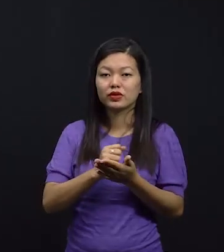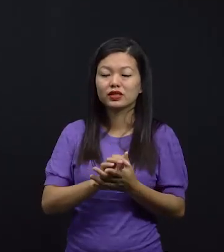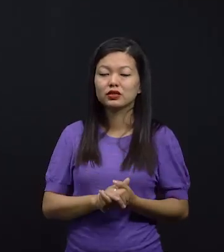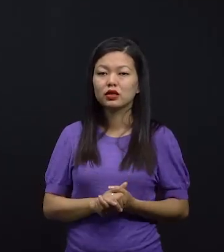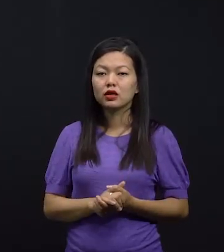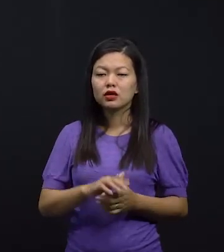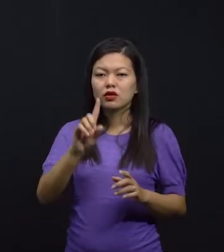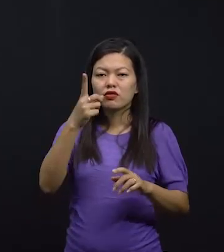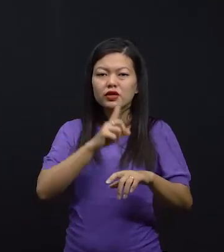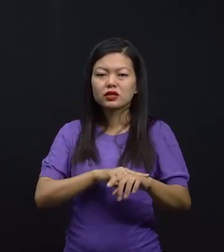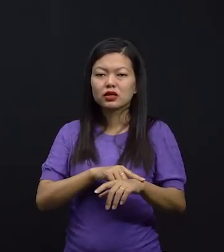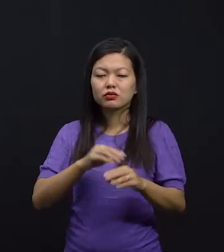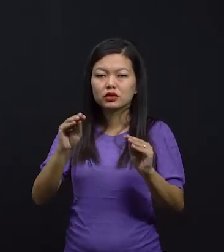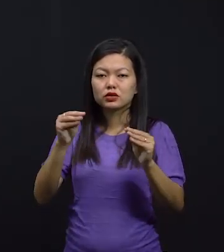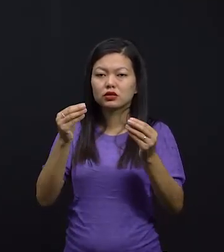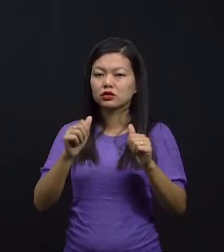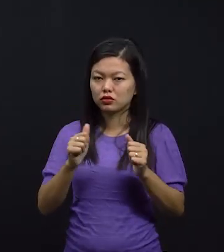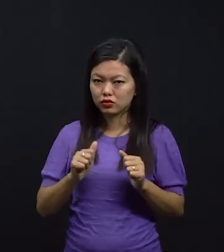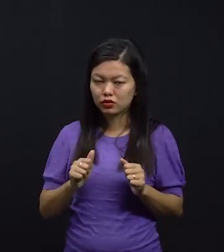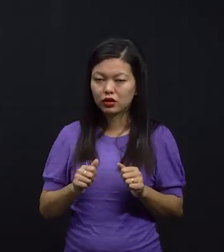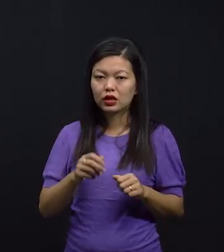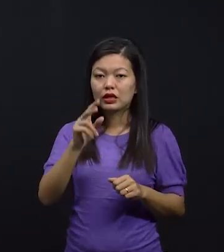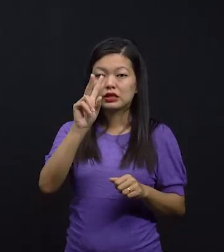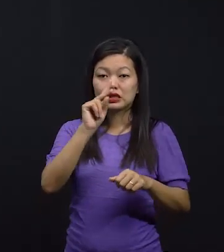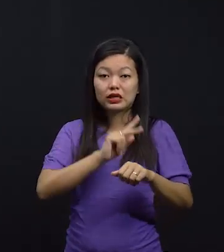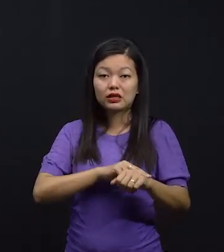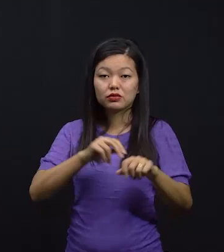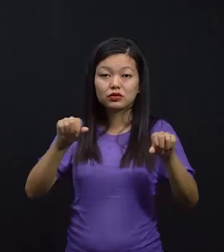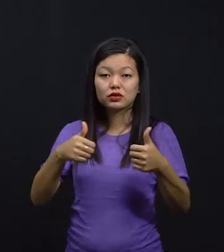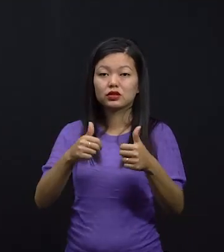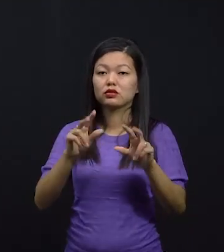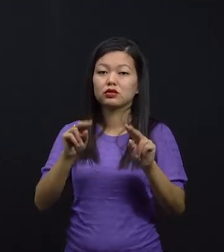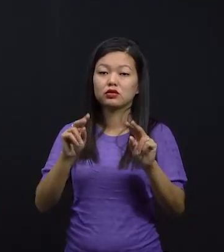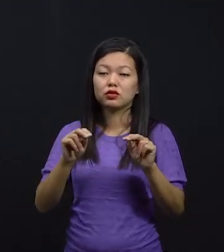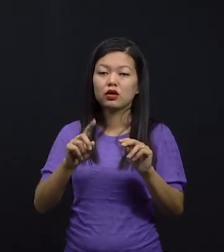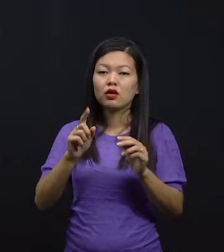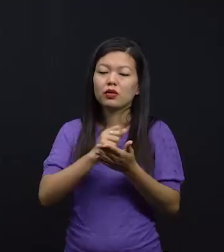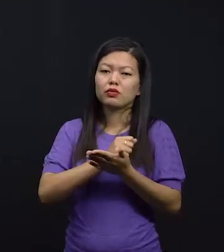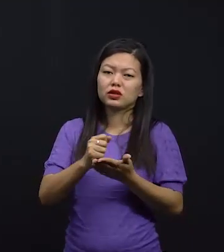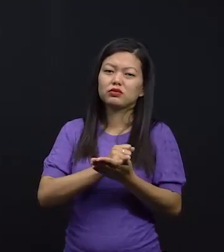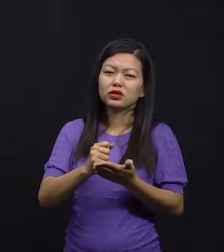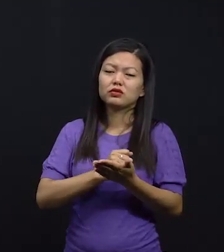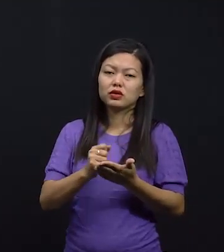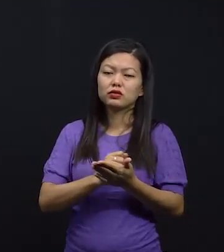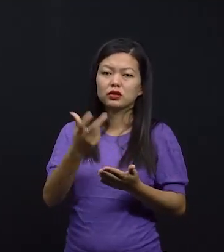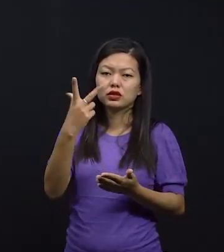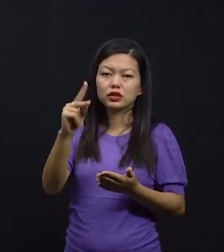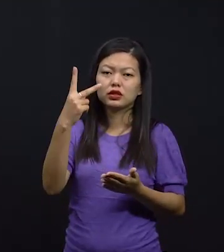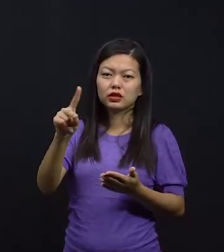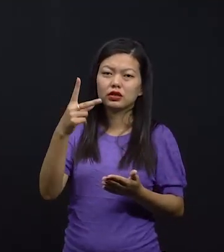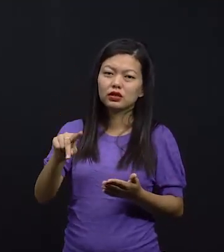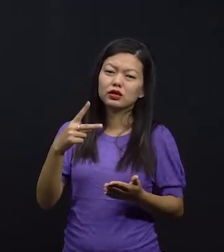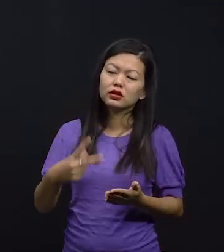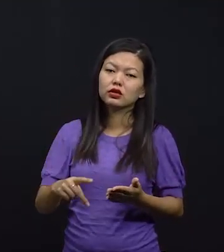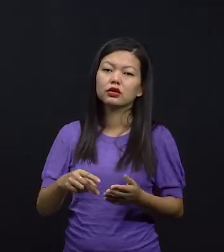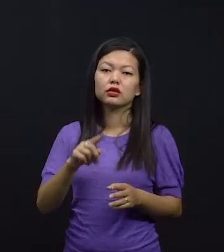right? And so you will find that it's difficult, but when we look at this kind of work, you see how beautifully the